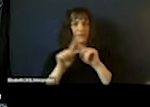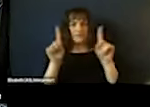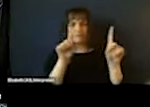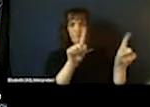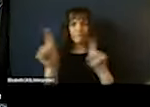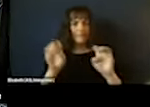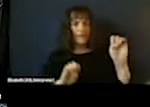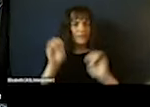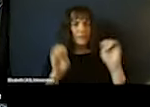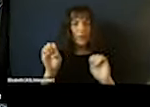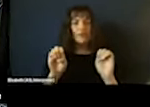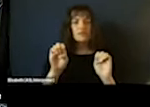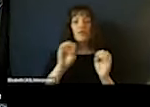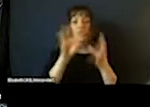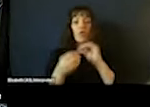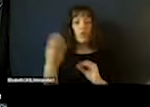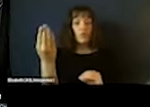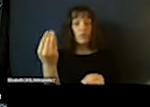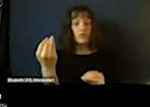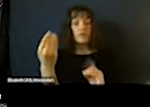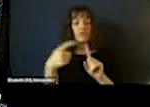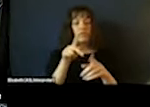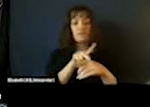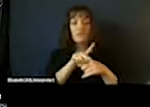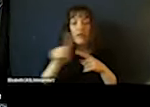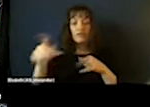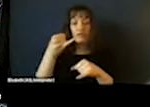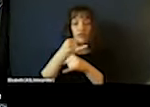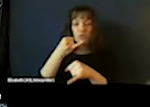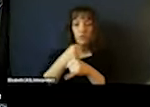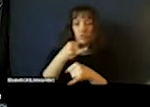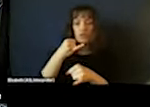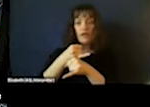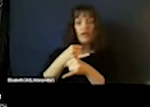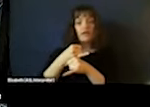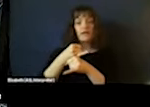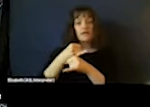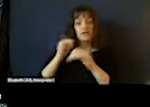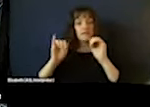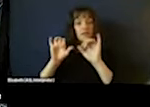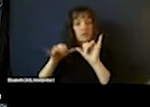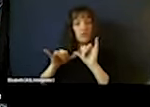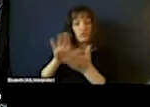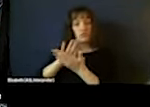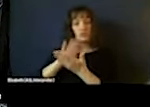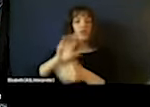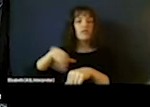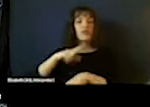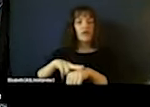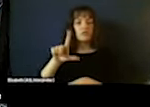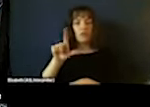professional institution and engineering school and government national laboratory. And 4 of them is from the